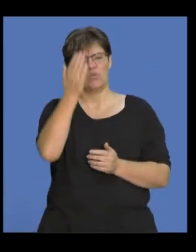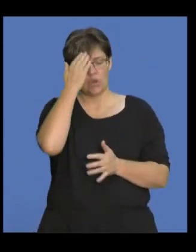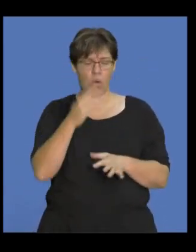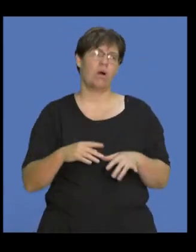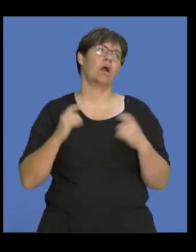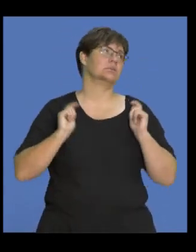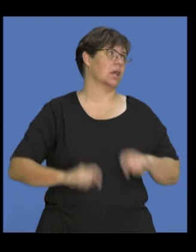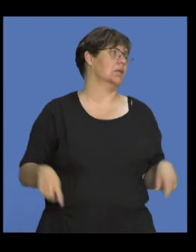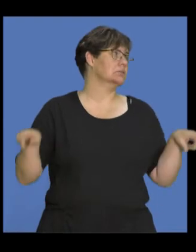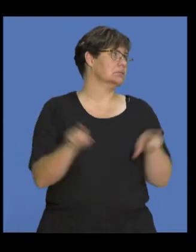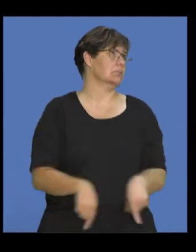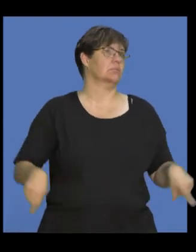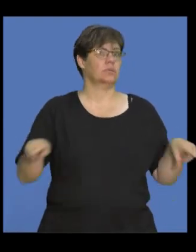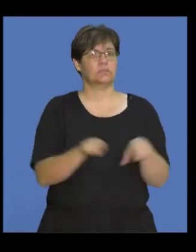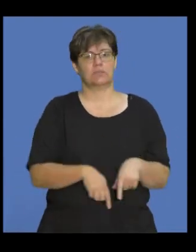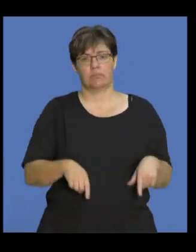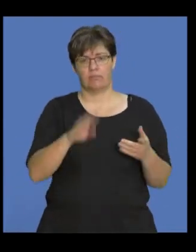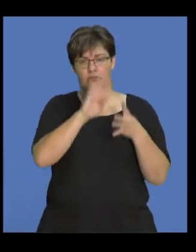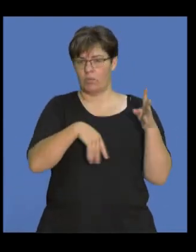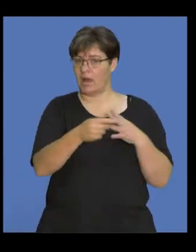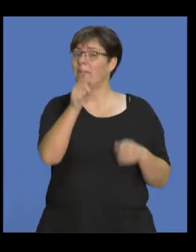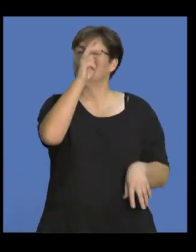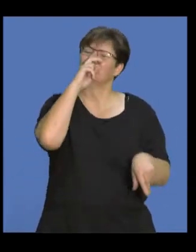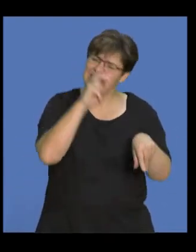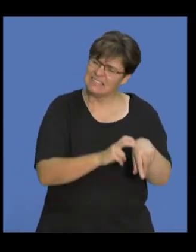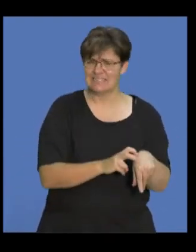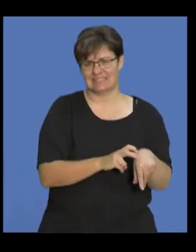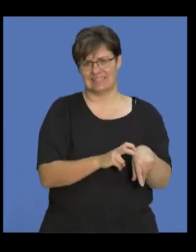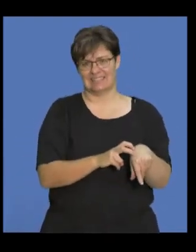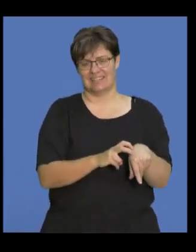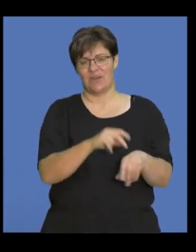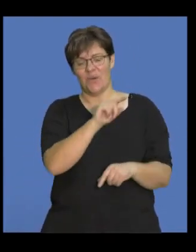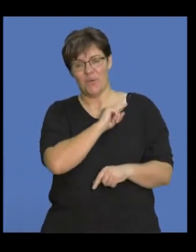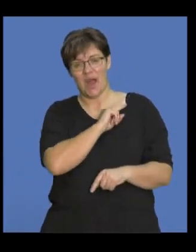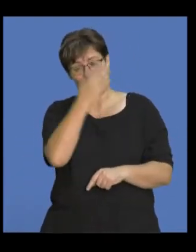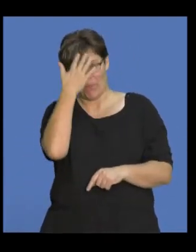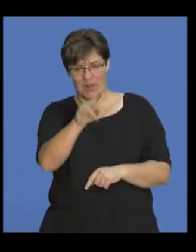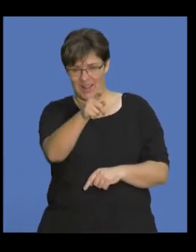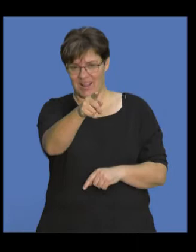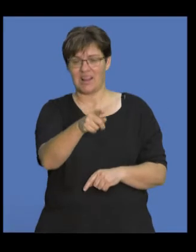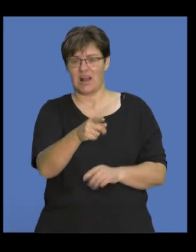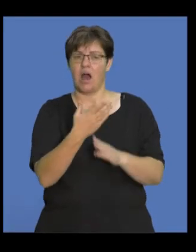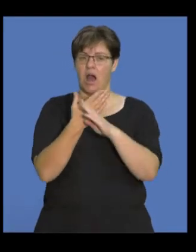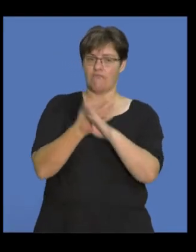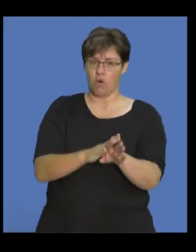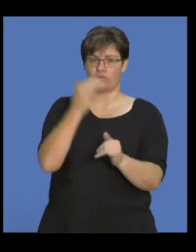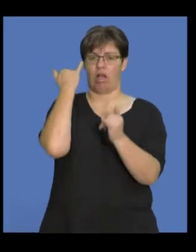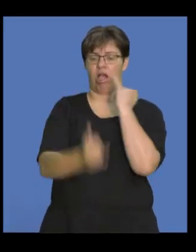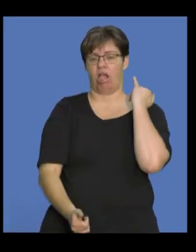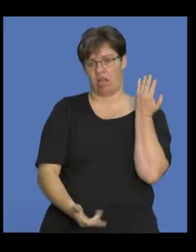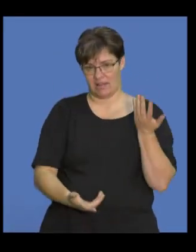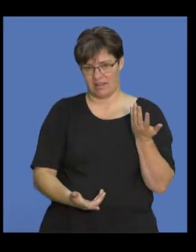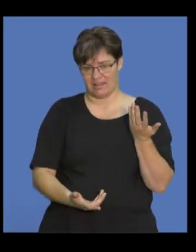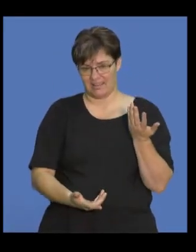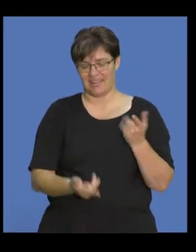formula, but it's really necessary, because then you are avoiding these little mistakes that we normally